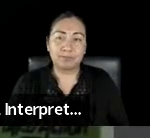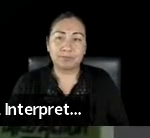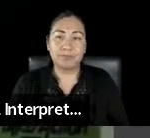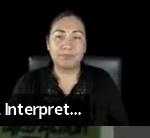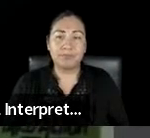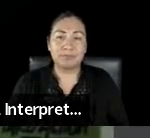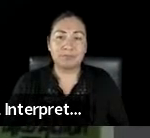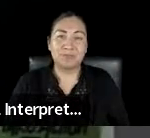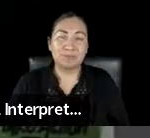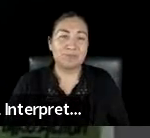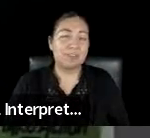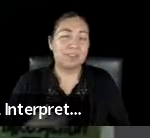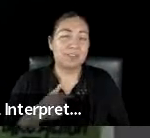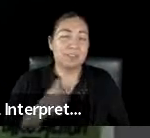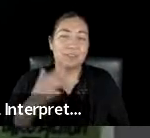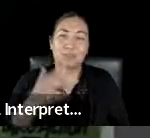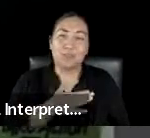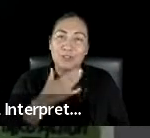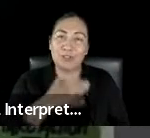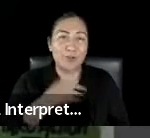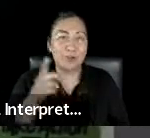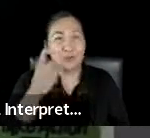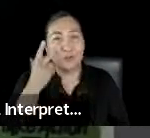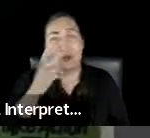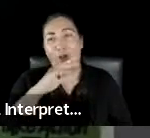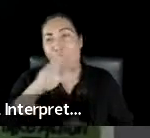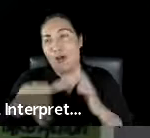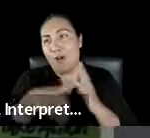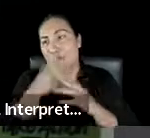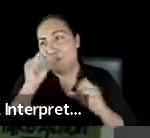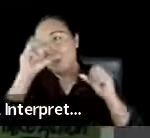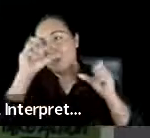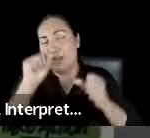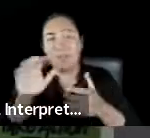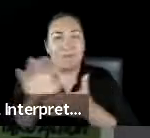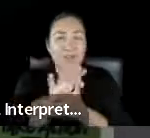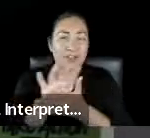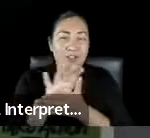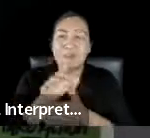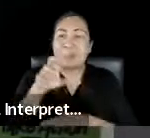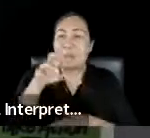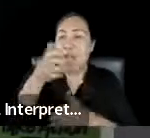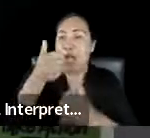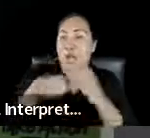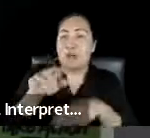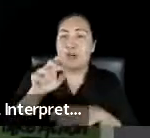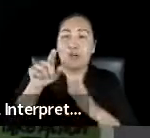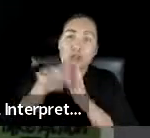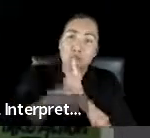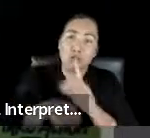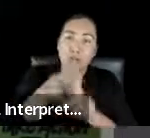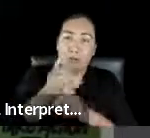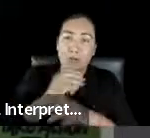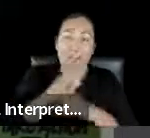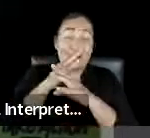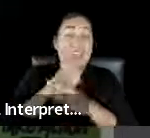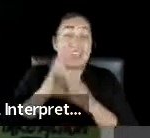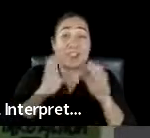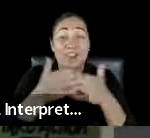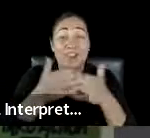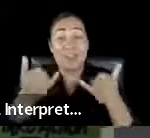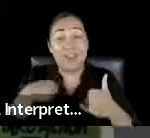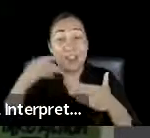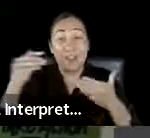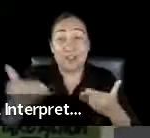All right. Well, I'm so glad that you got to see all those amazing films in the suicide prevention category. And now I get the honor and pleasure of